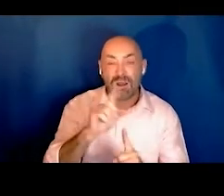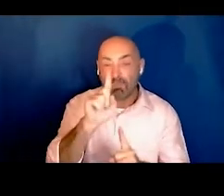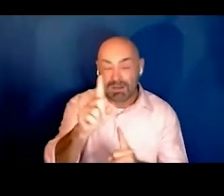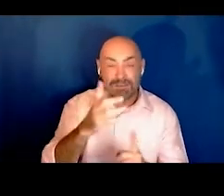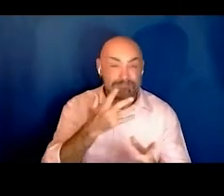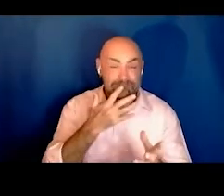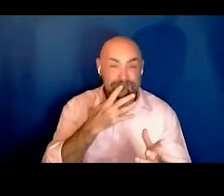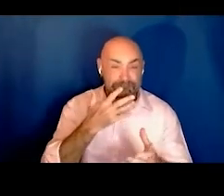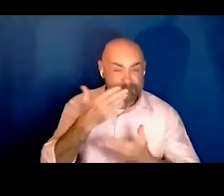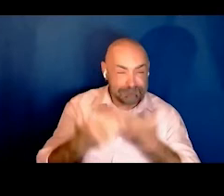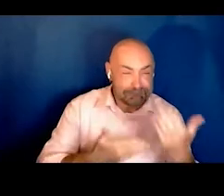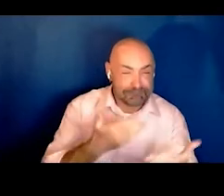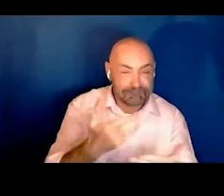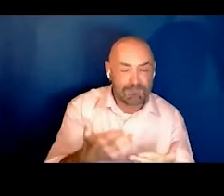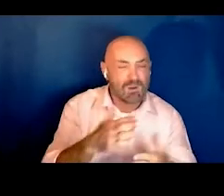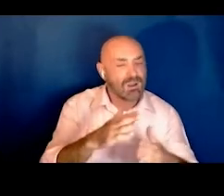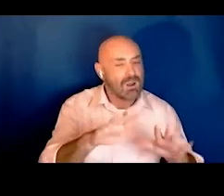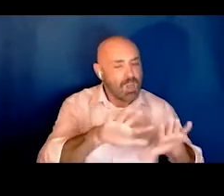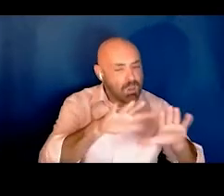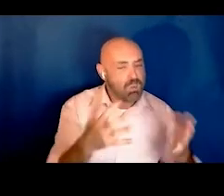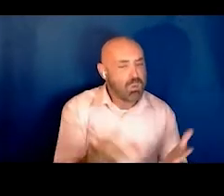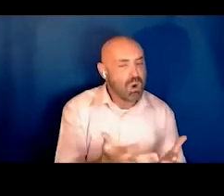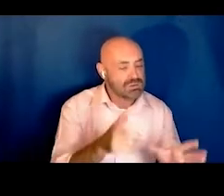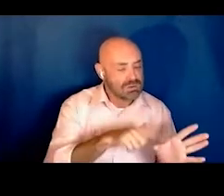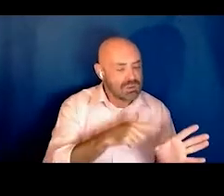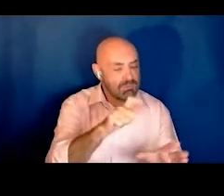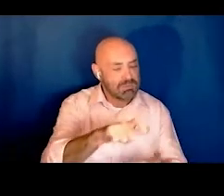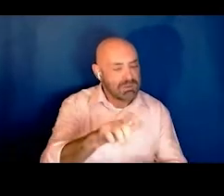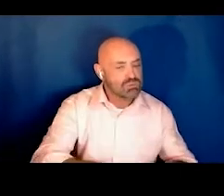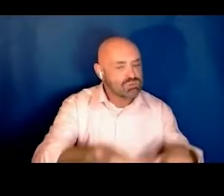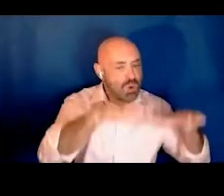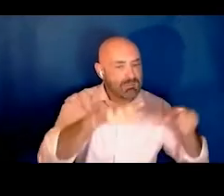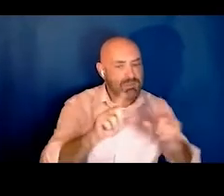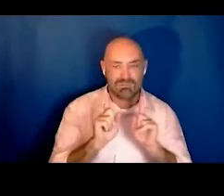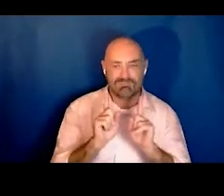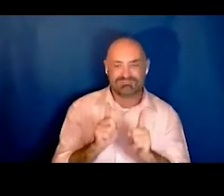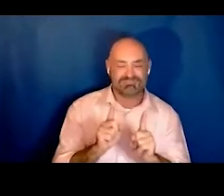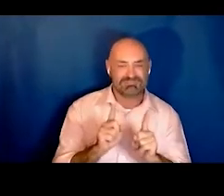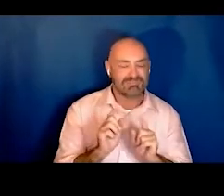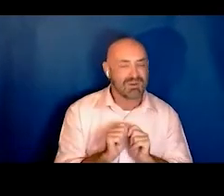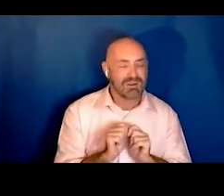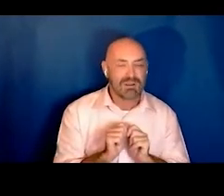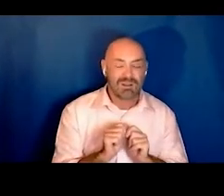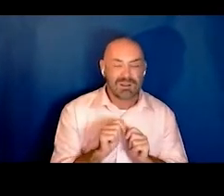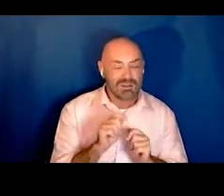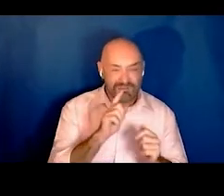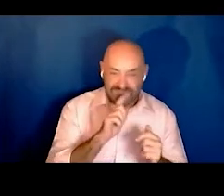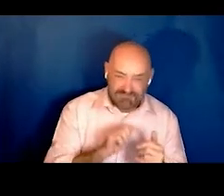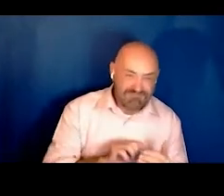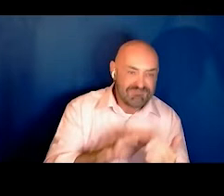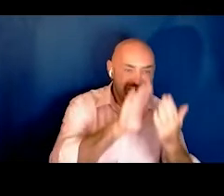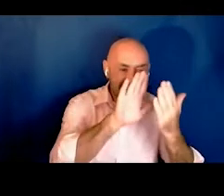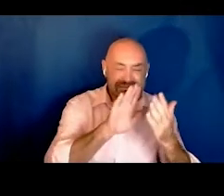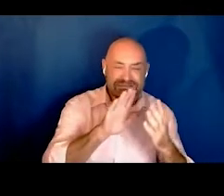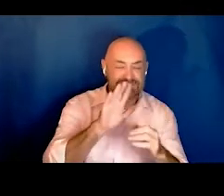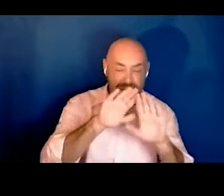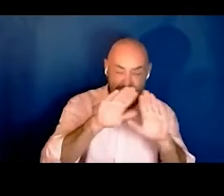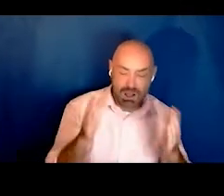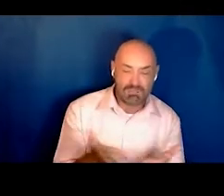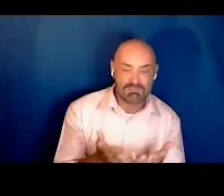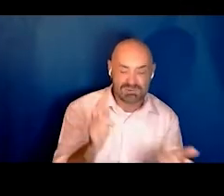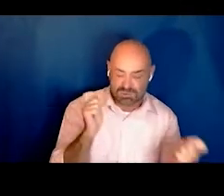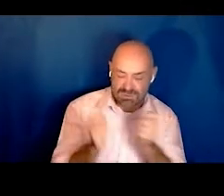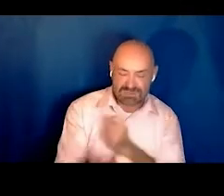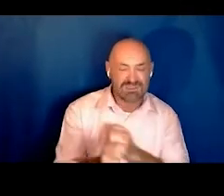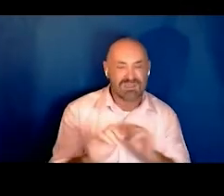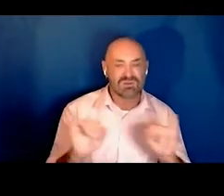outline the world that children and young people are growing up in. We are facing climate and biodiversity crisis. At